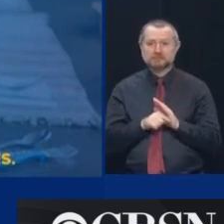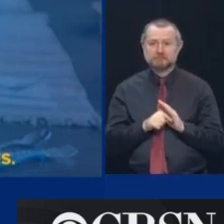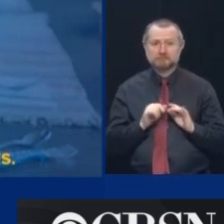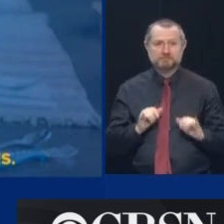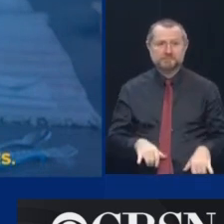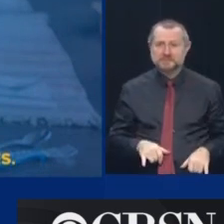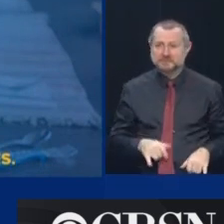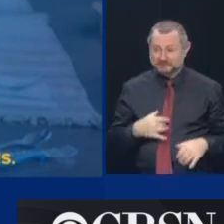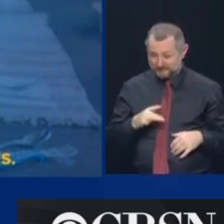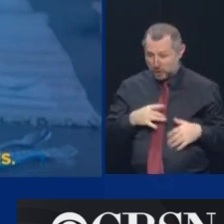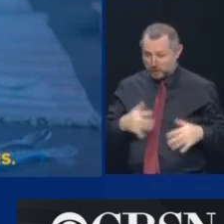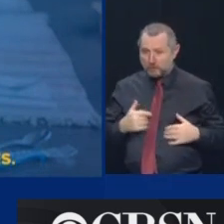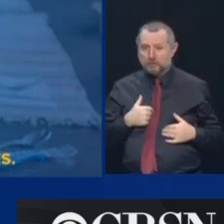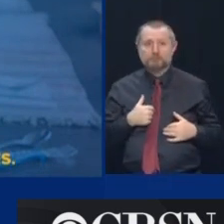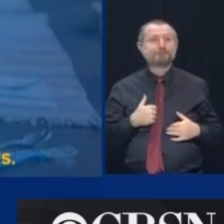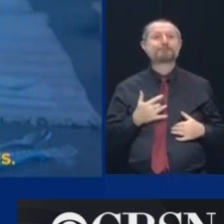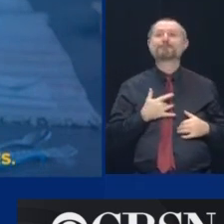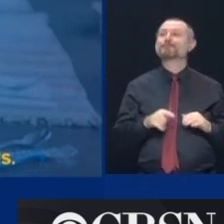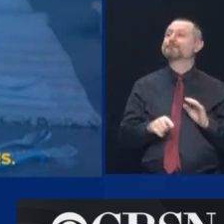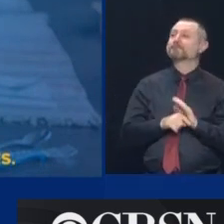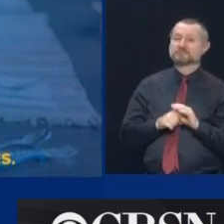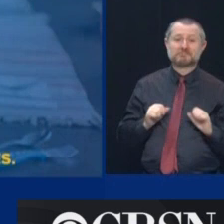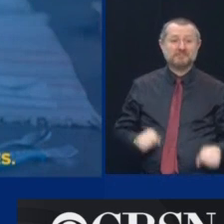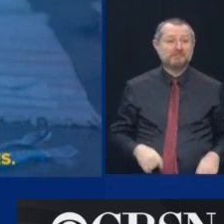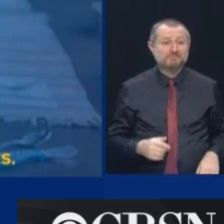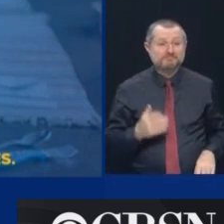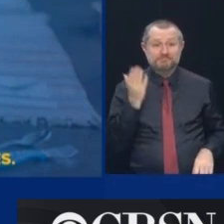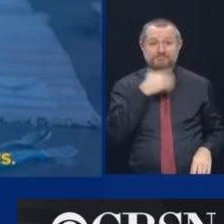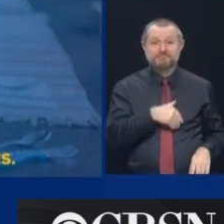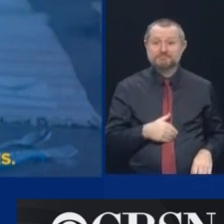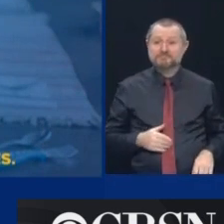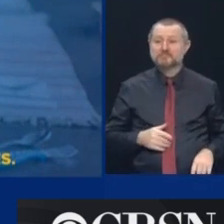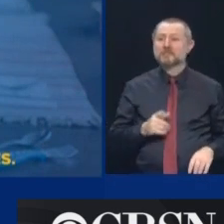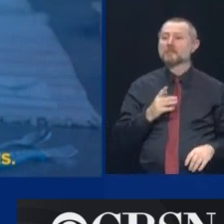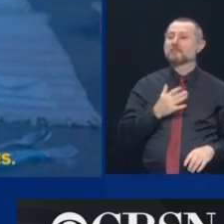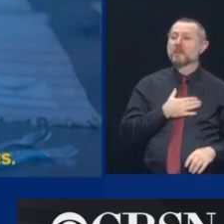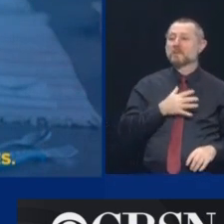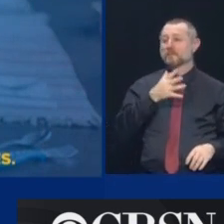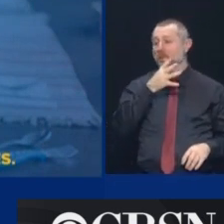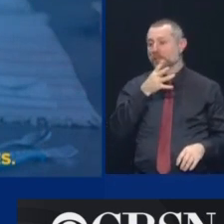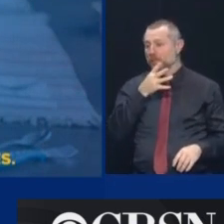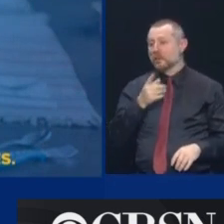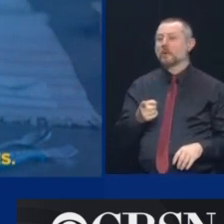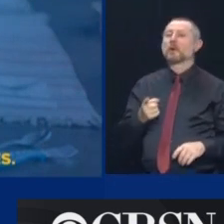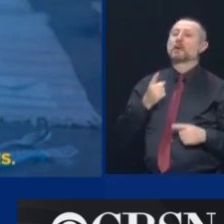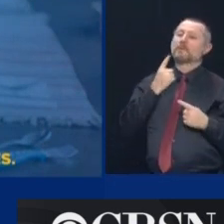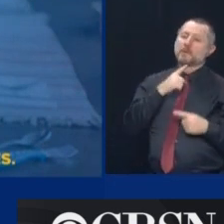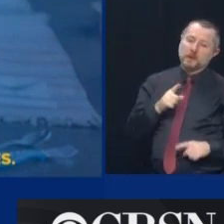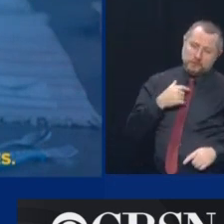virus. My mother, I didn't have the heart to talk to until last night.